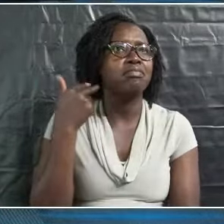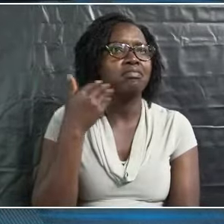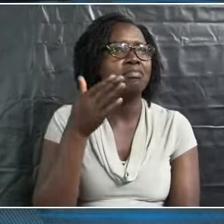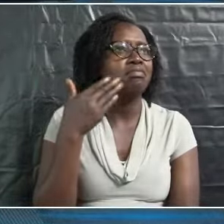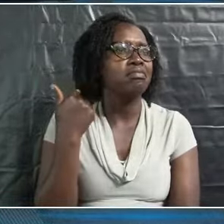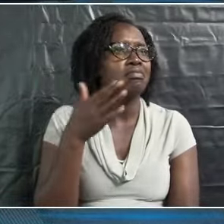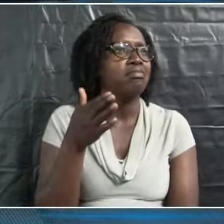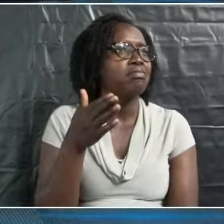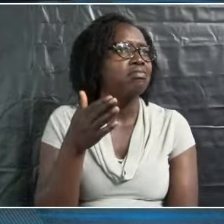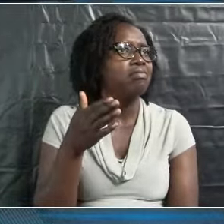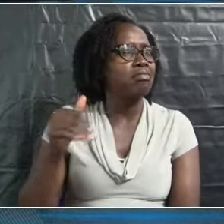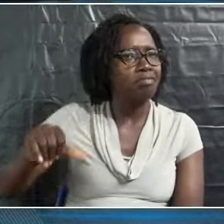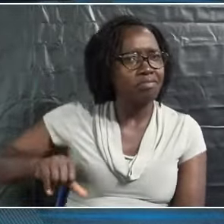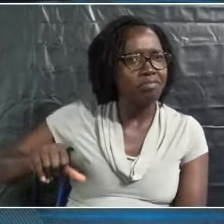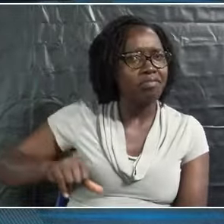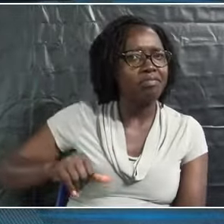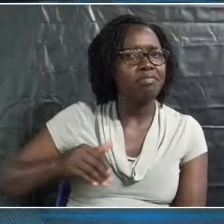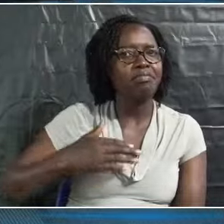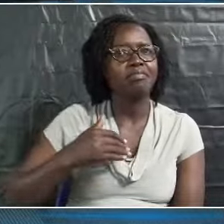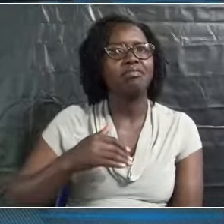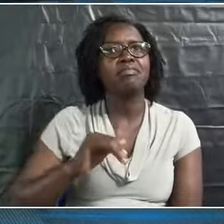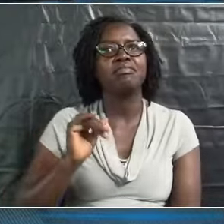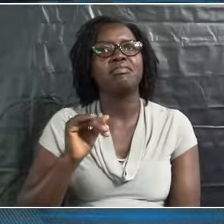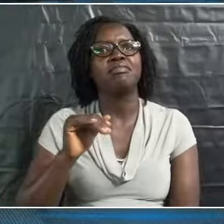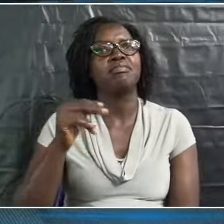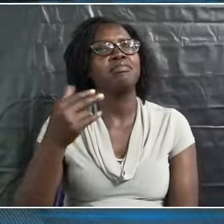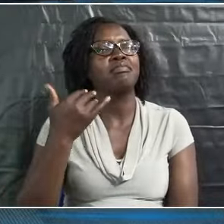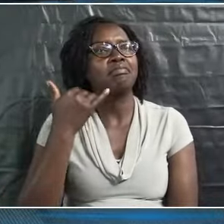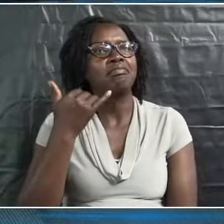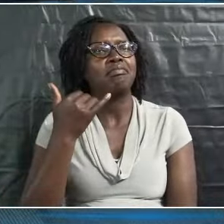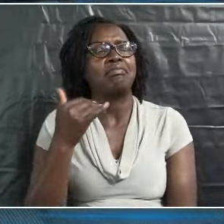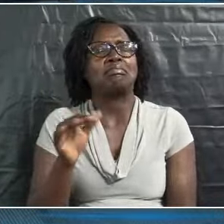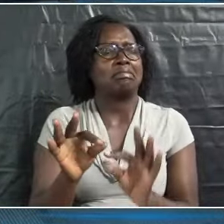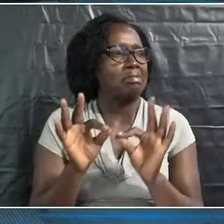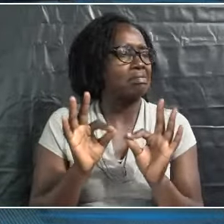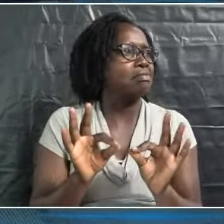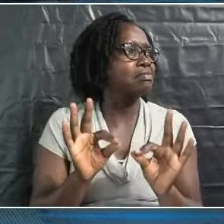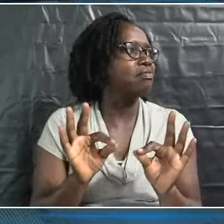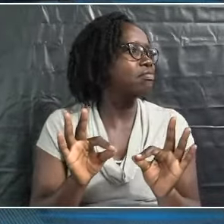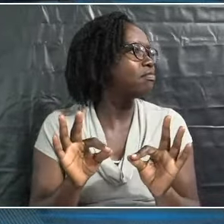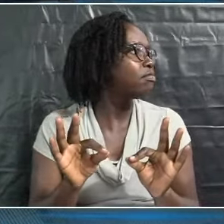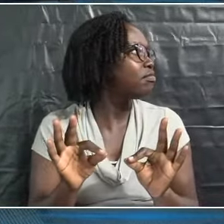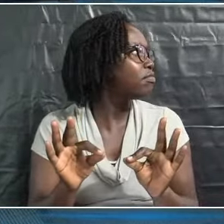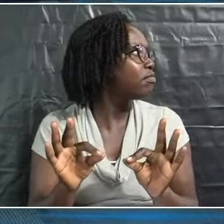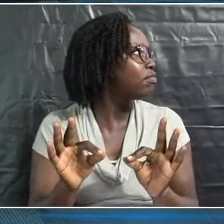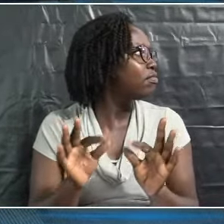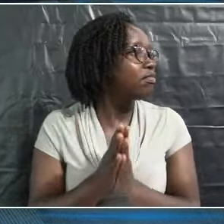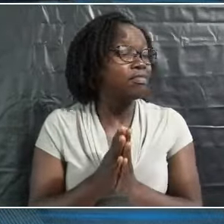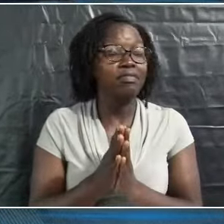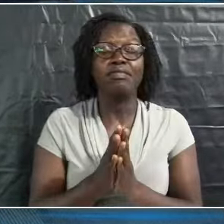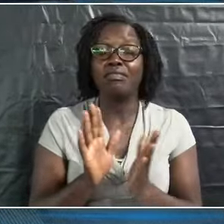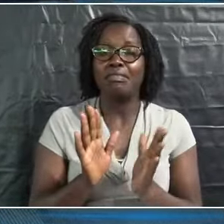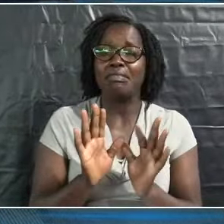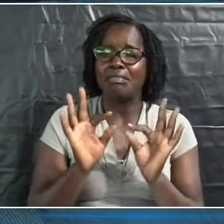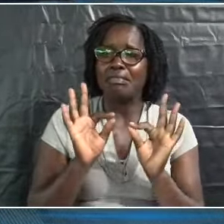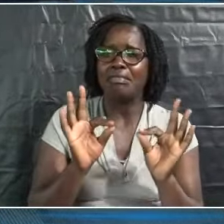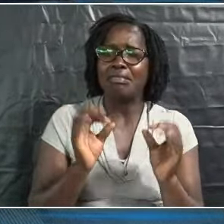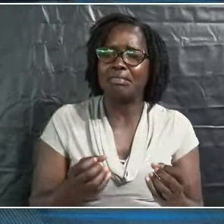I want an iPhone 15. You are just in high school. An iPhone 15 is